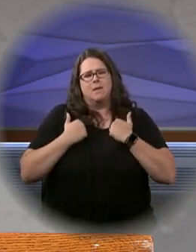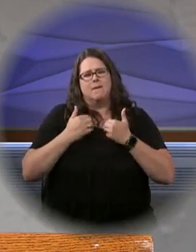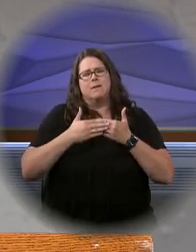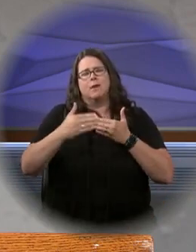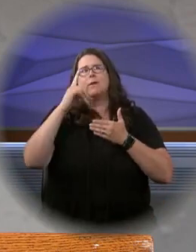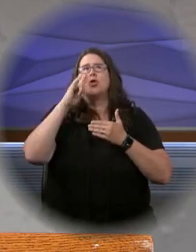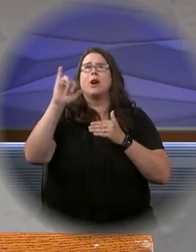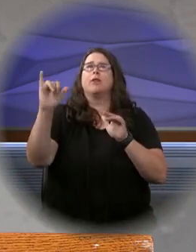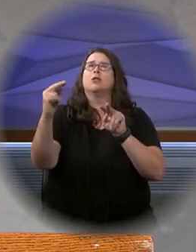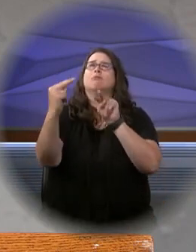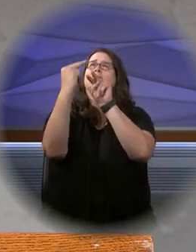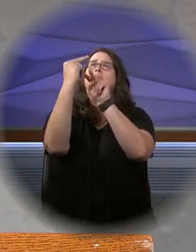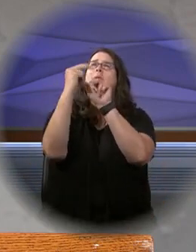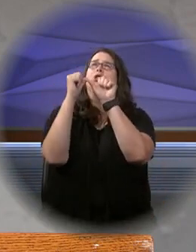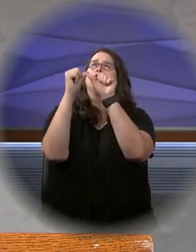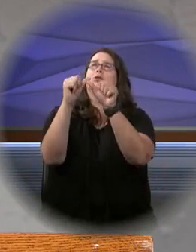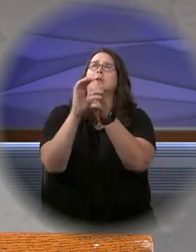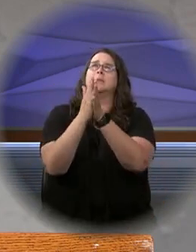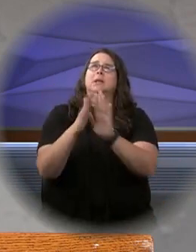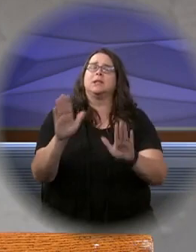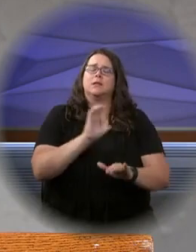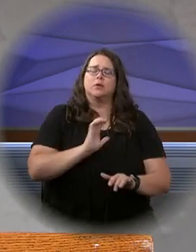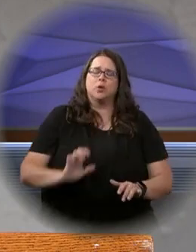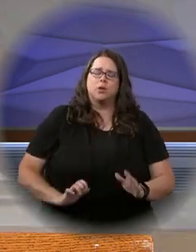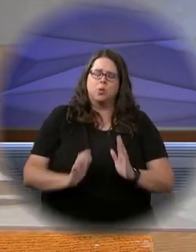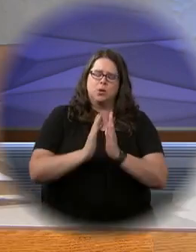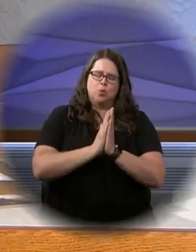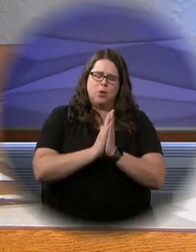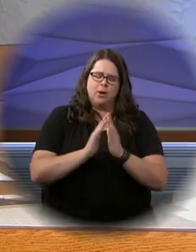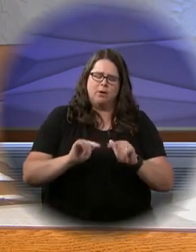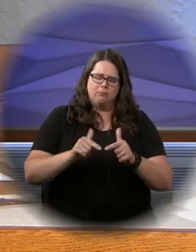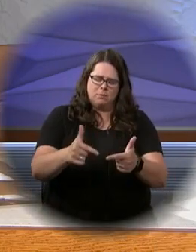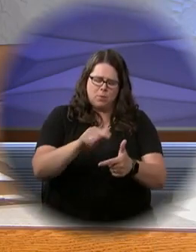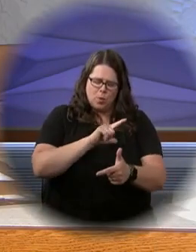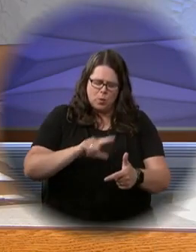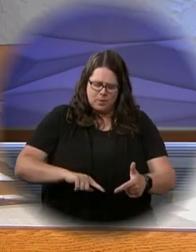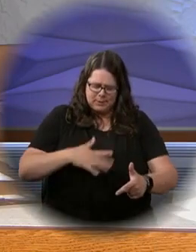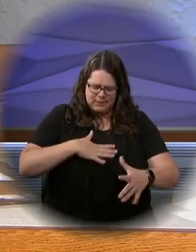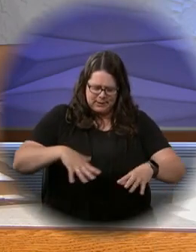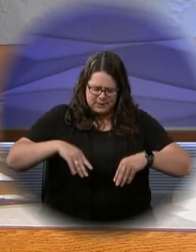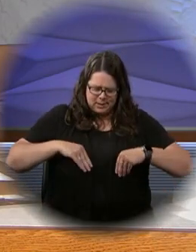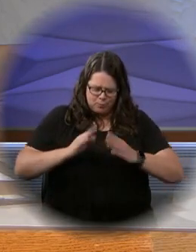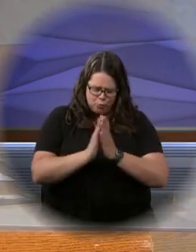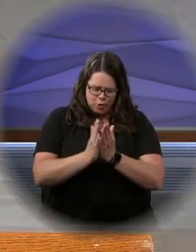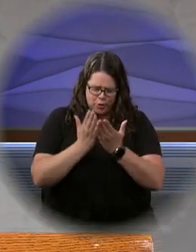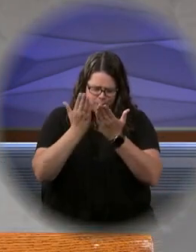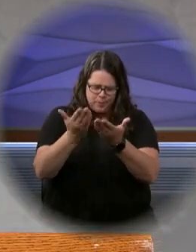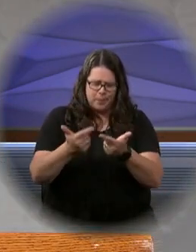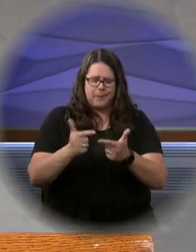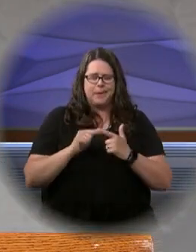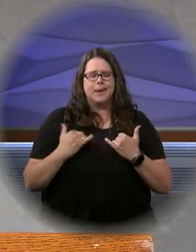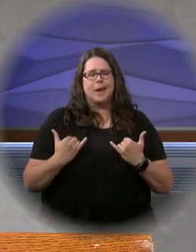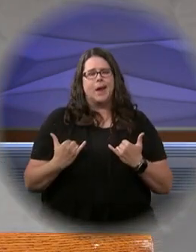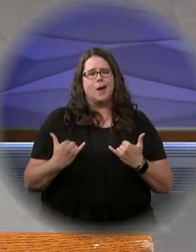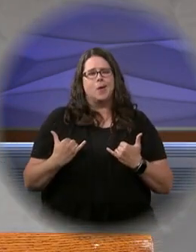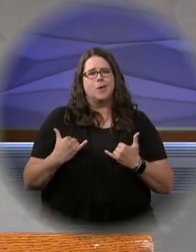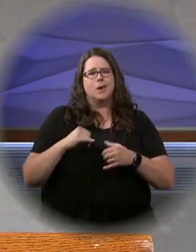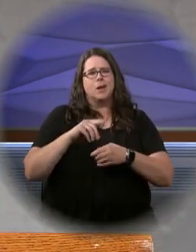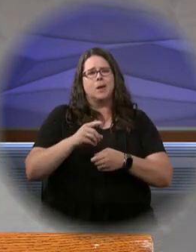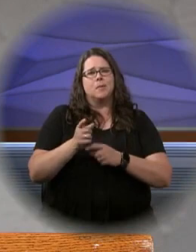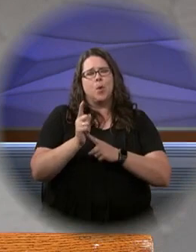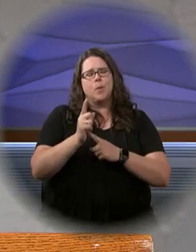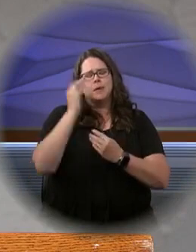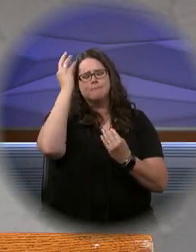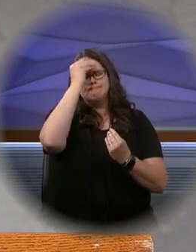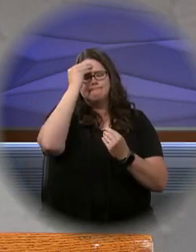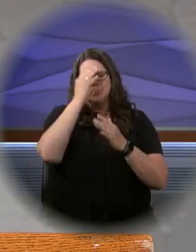forever in eternal peace of Christ. We pray to the Lord. Lord, hear our prayer. Now, in a moment of